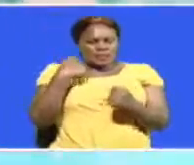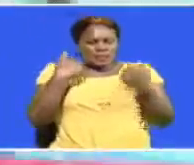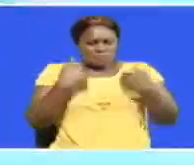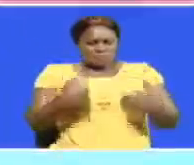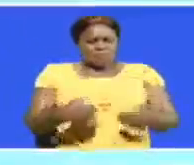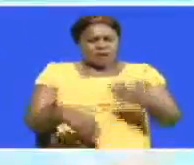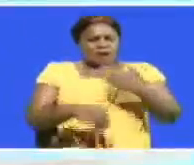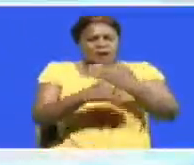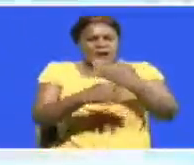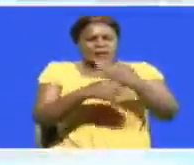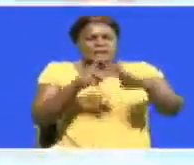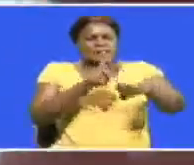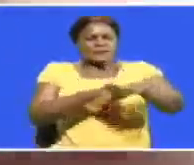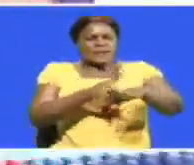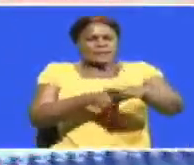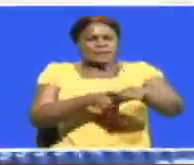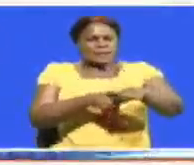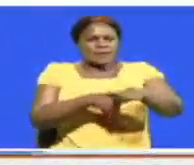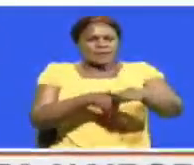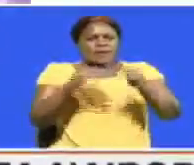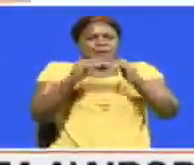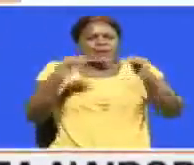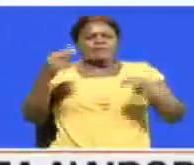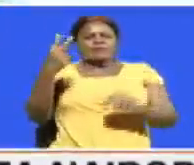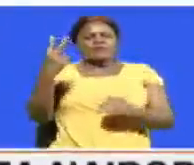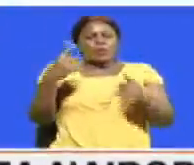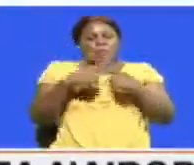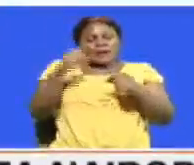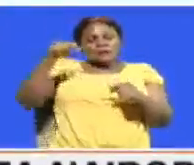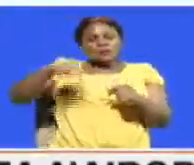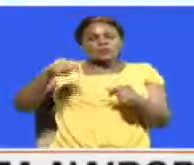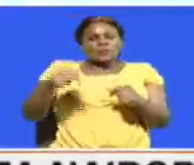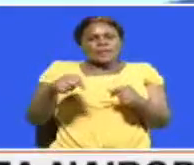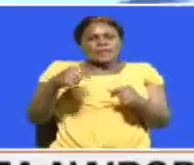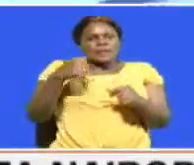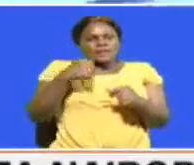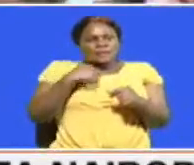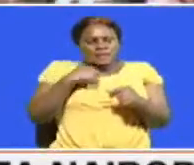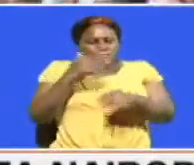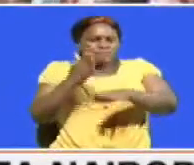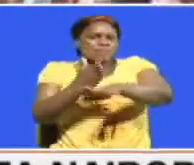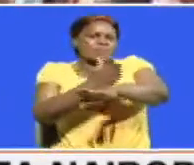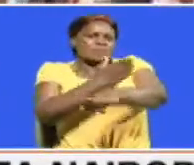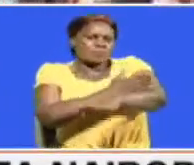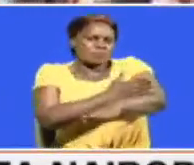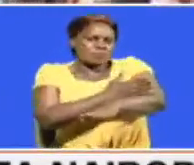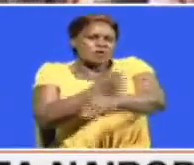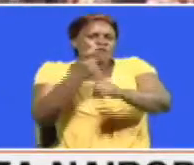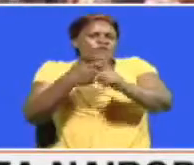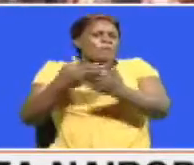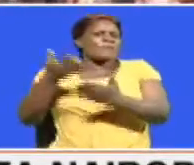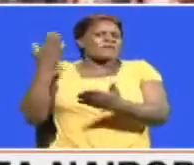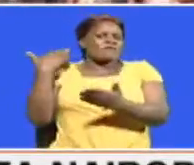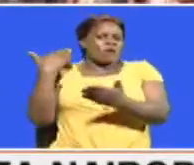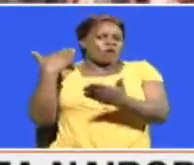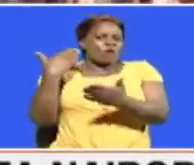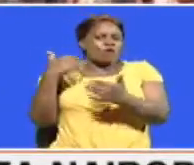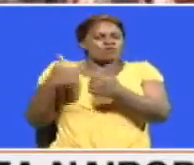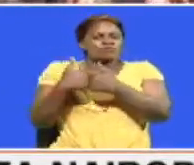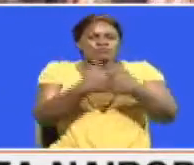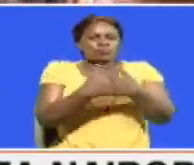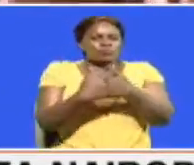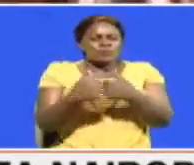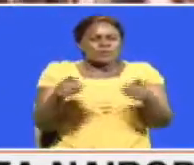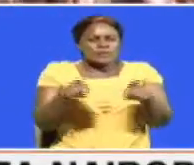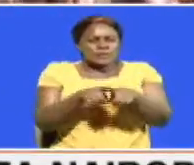adding times considering it's a level 2 gala, but today I've had improvements from my previous galas, which is